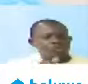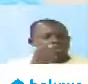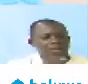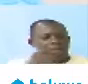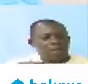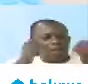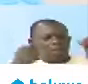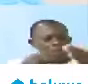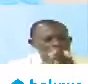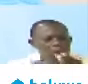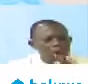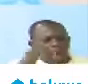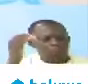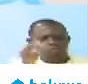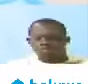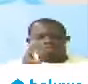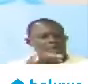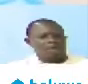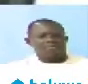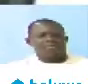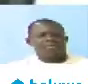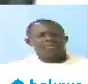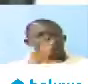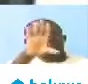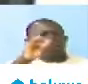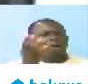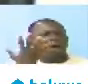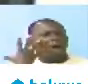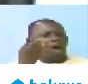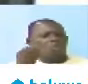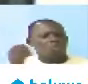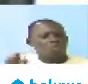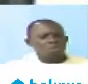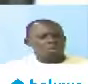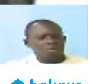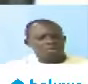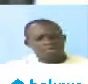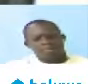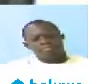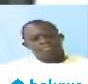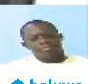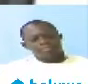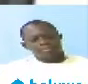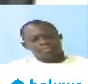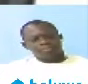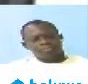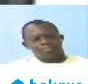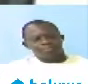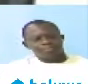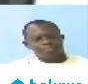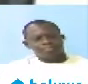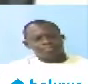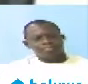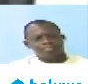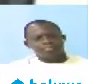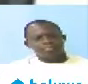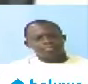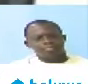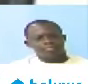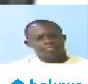And you did that for how long? You okay for what again? For around